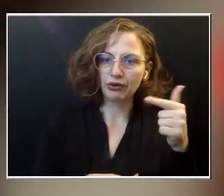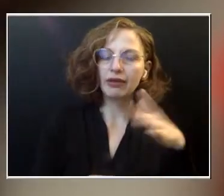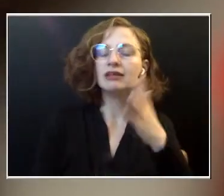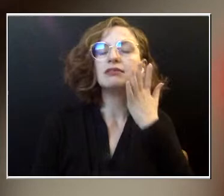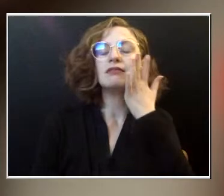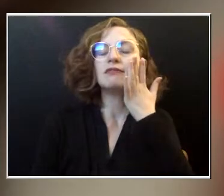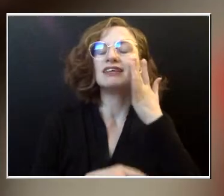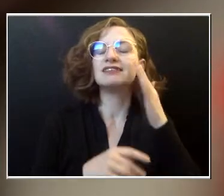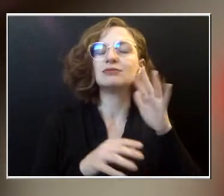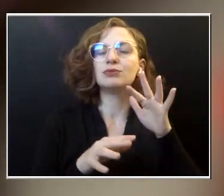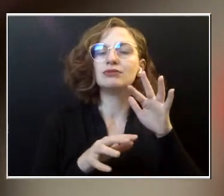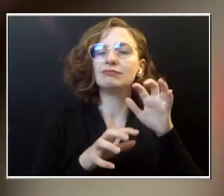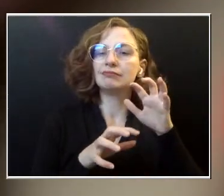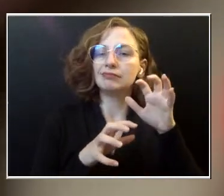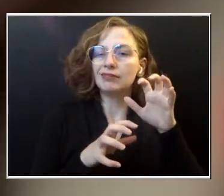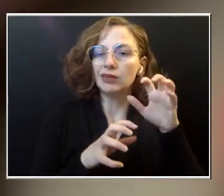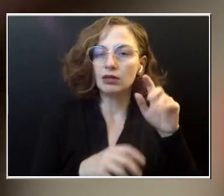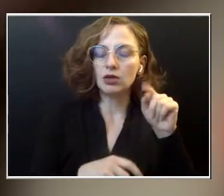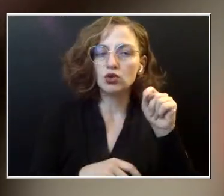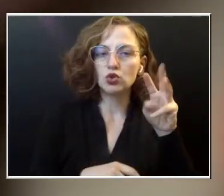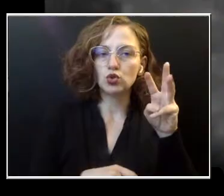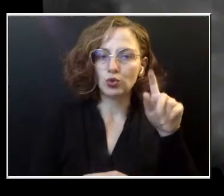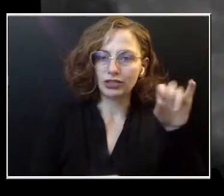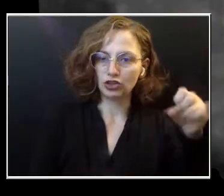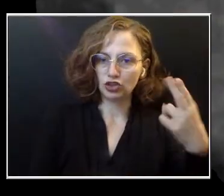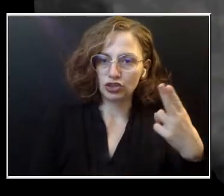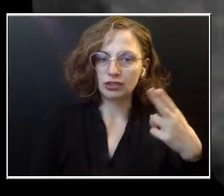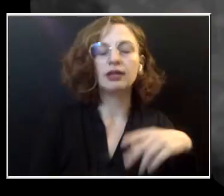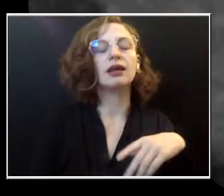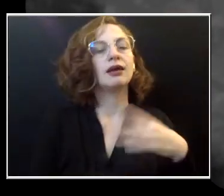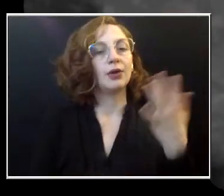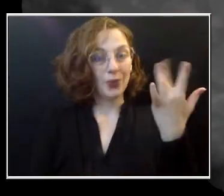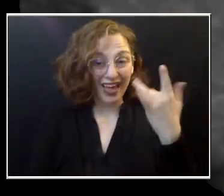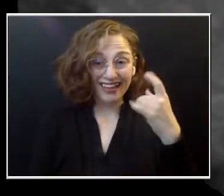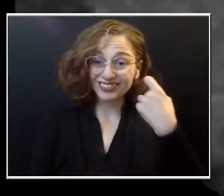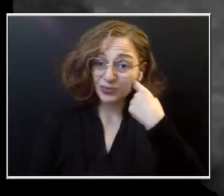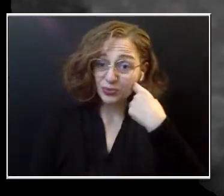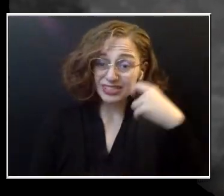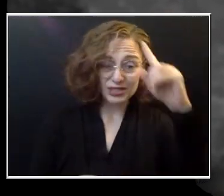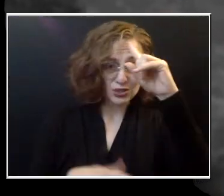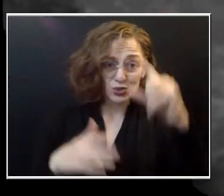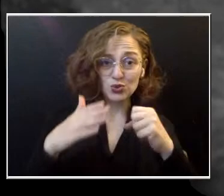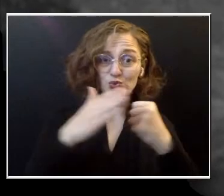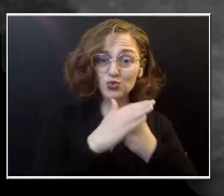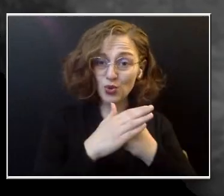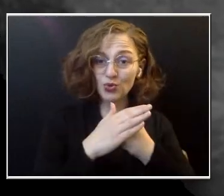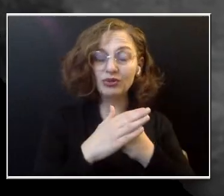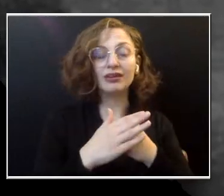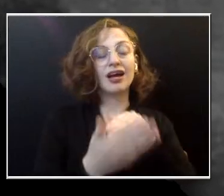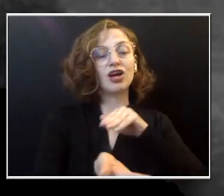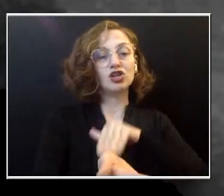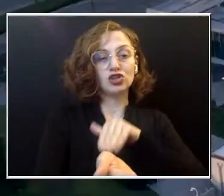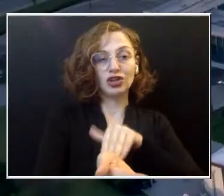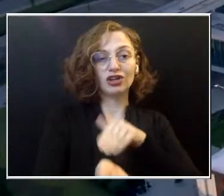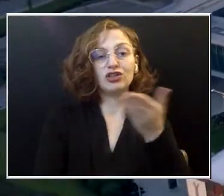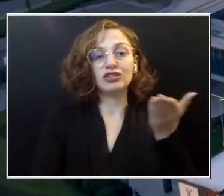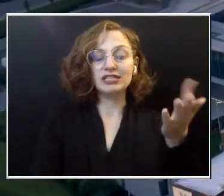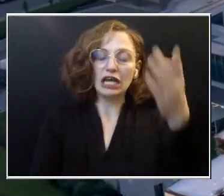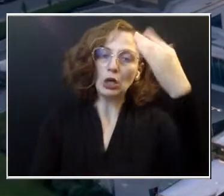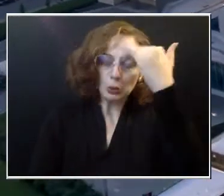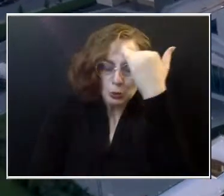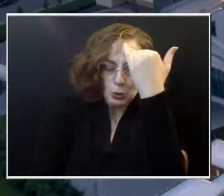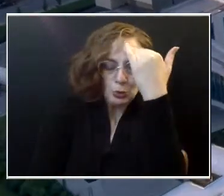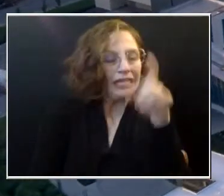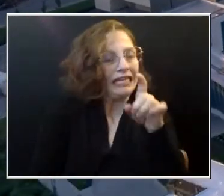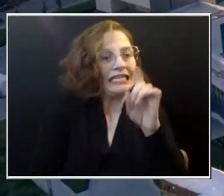at Children's Mercy knew Camden would need surgery to remove a large clot in his brain, and time was critical. Camden